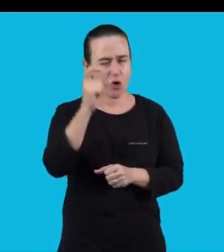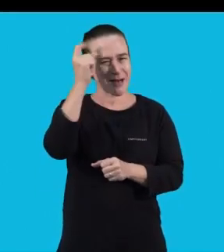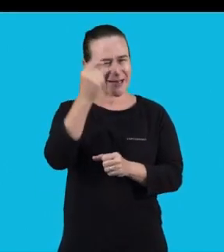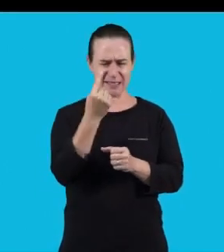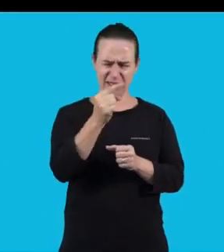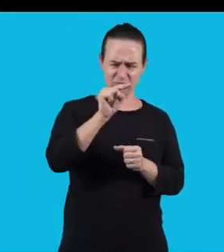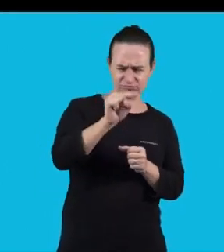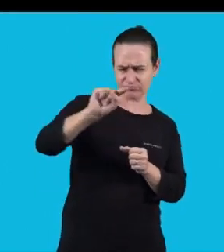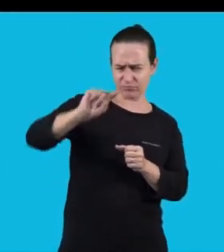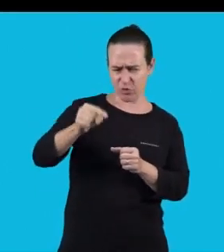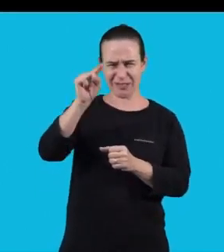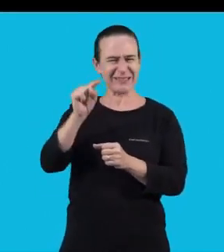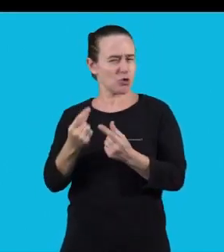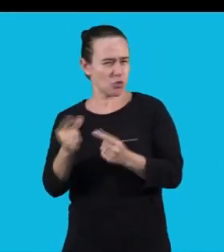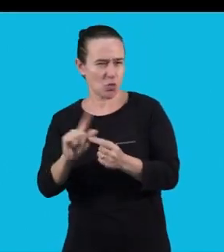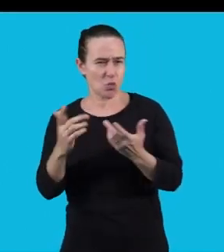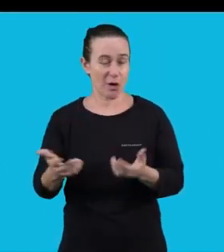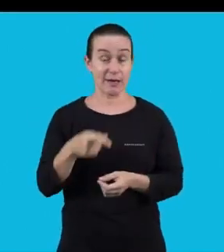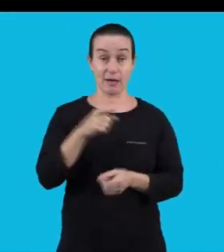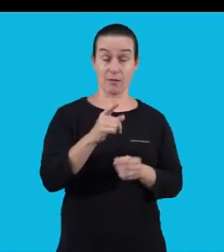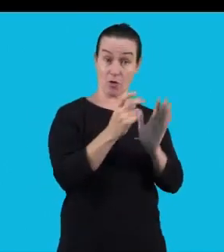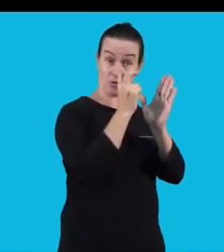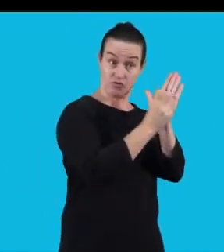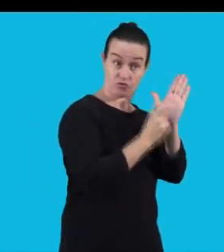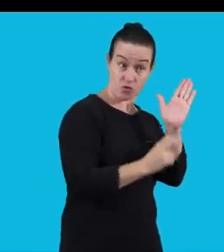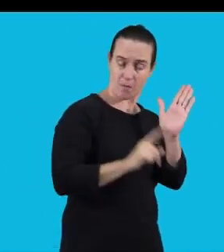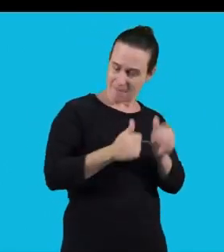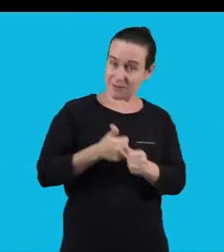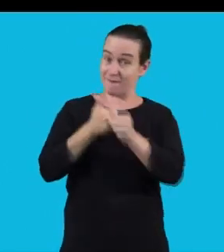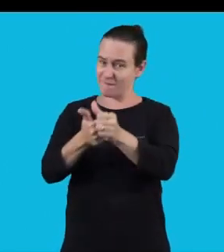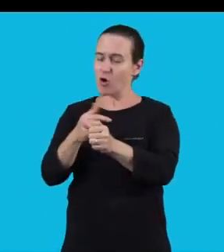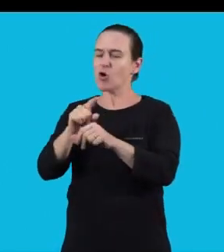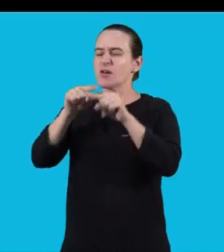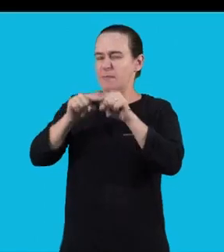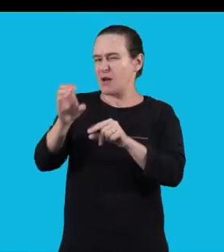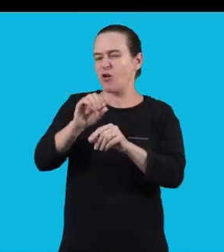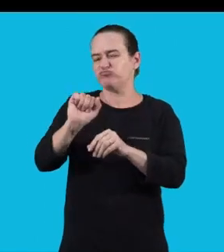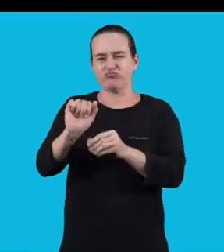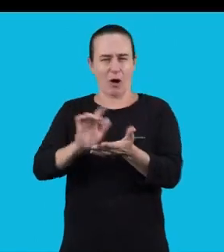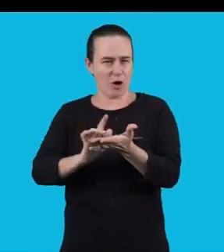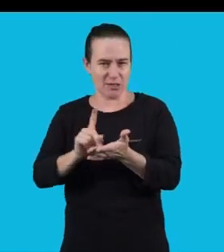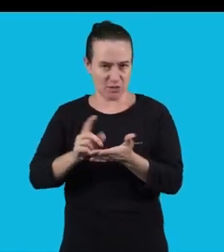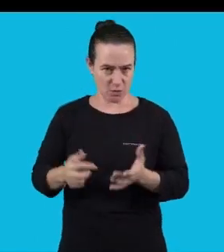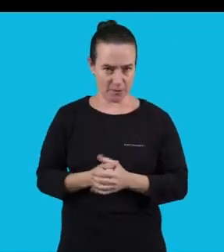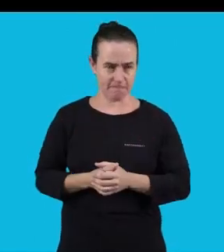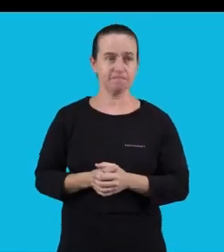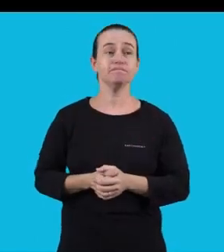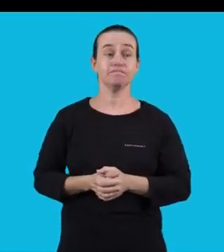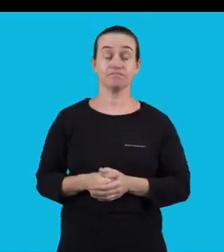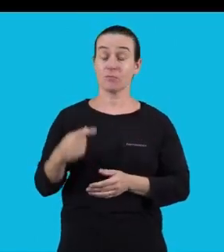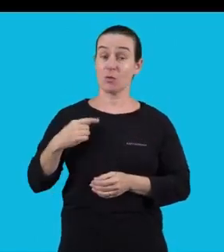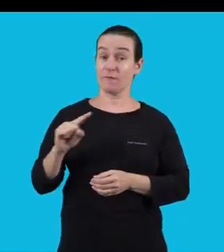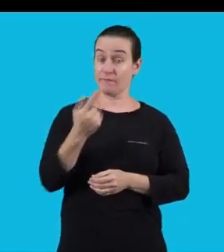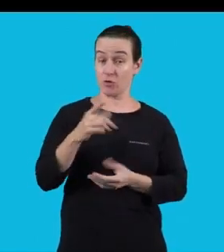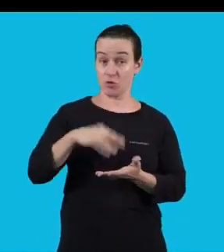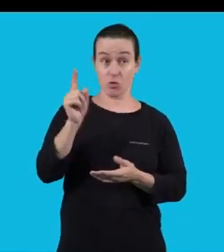of different punctuation marks, and not applying the rules of punctuation to the context. The first aspect we'll look